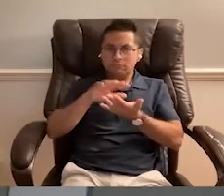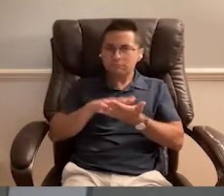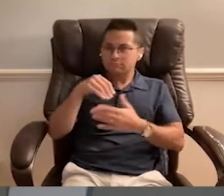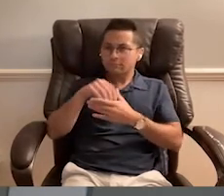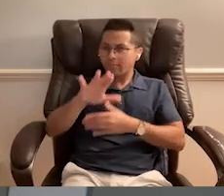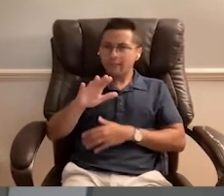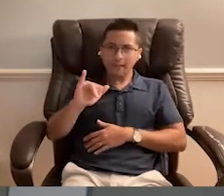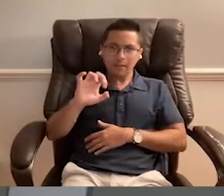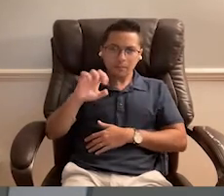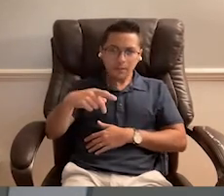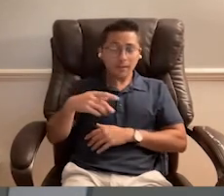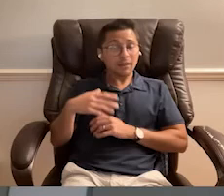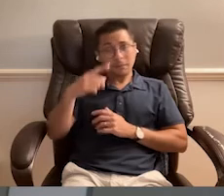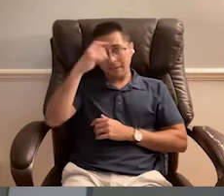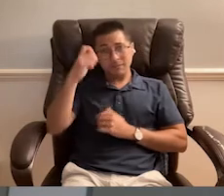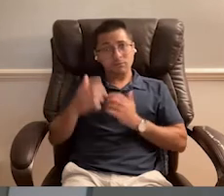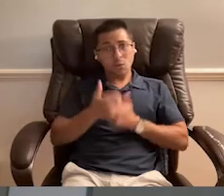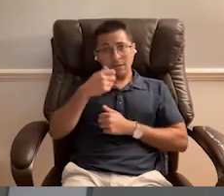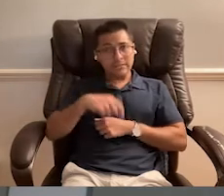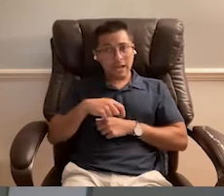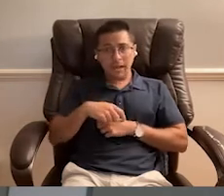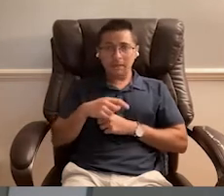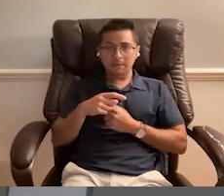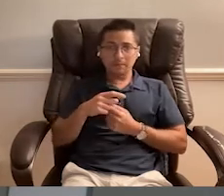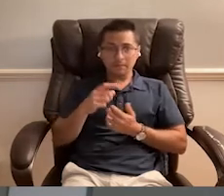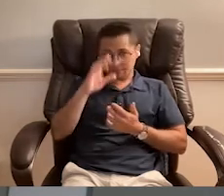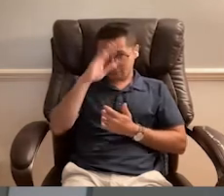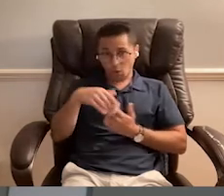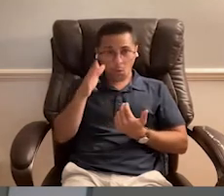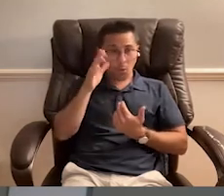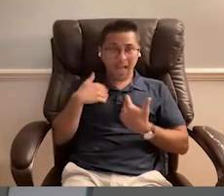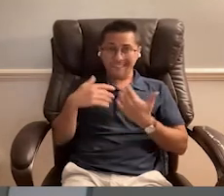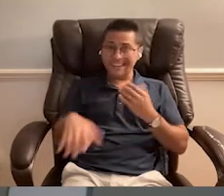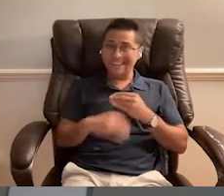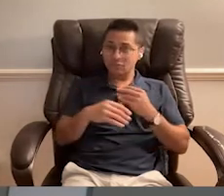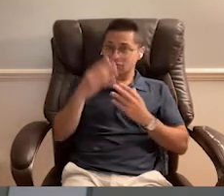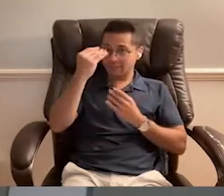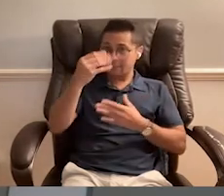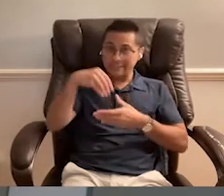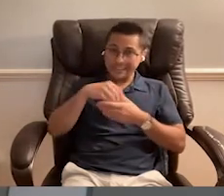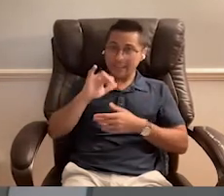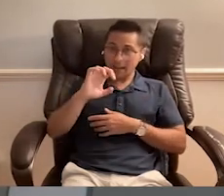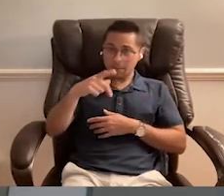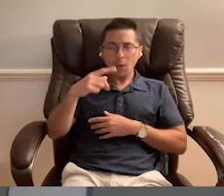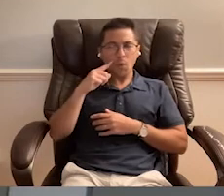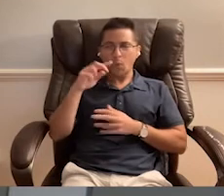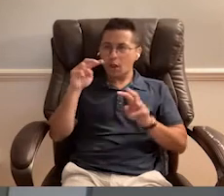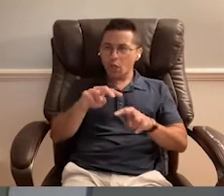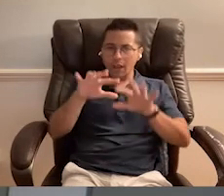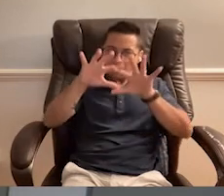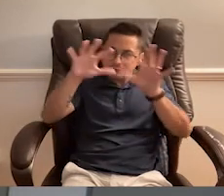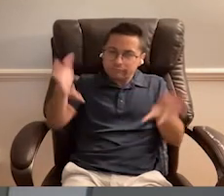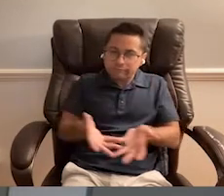at what was written in the IEP, because a lot of times, you know, there's going to be additional